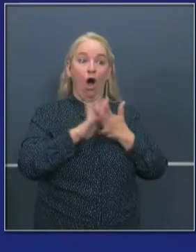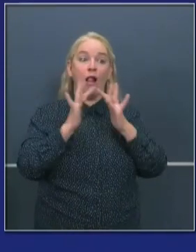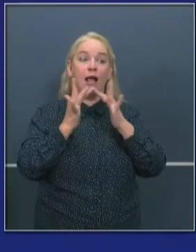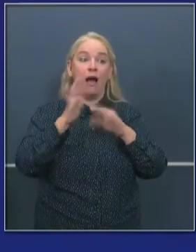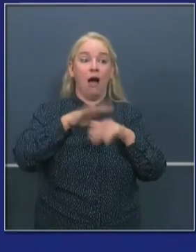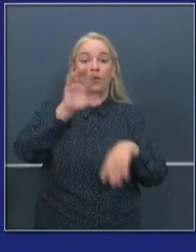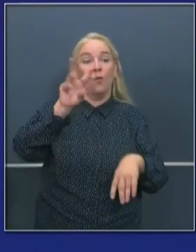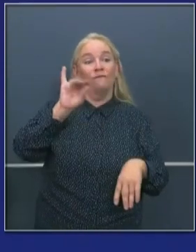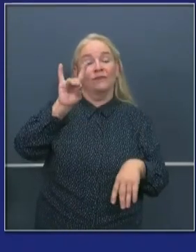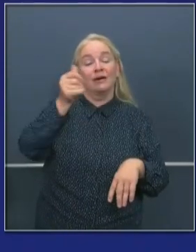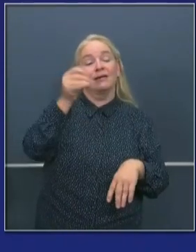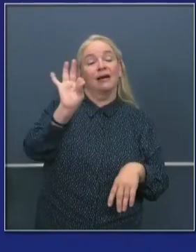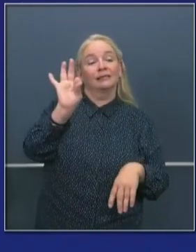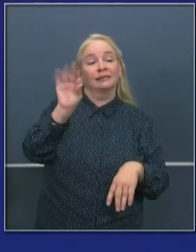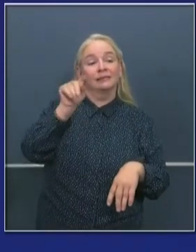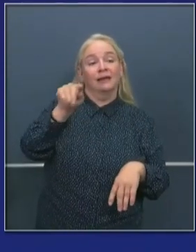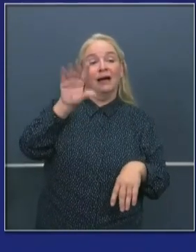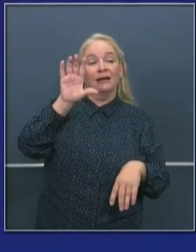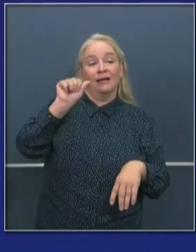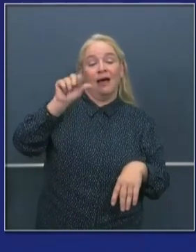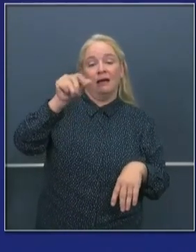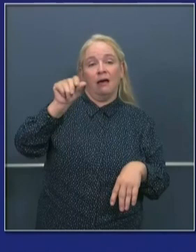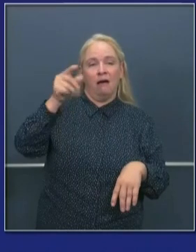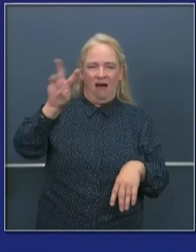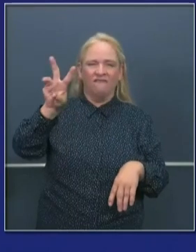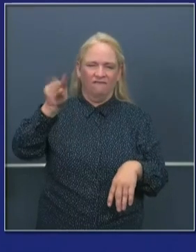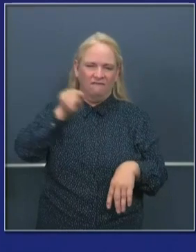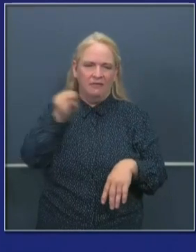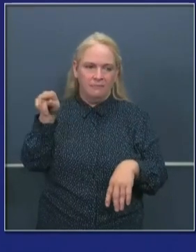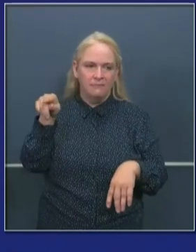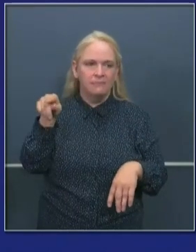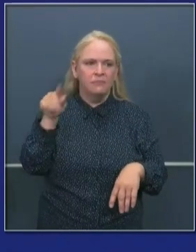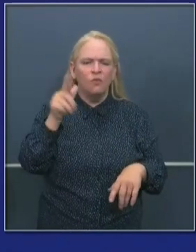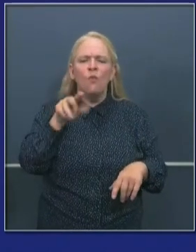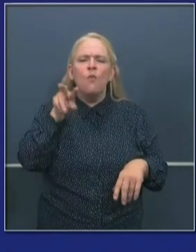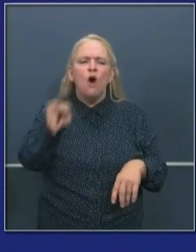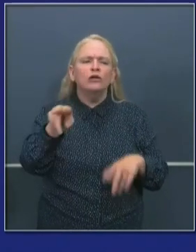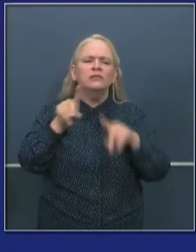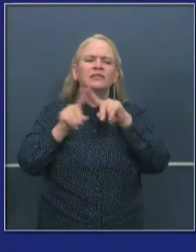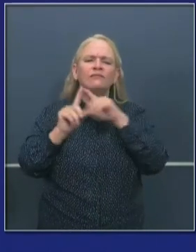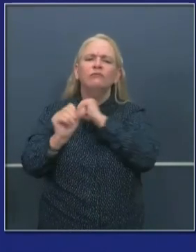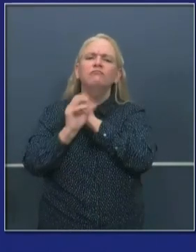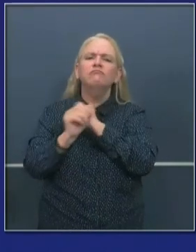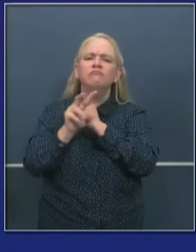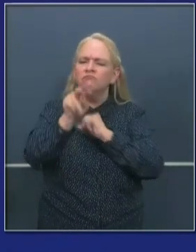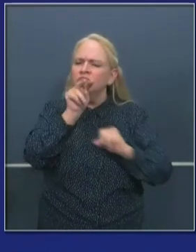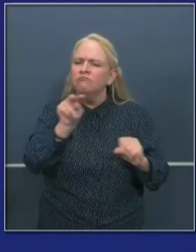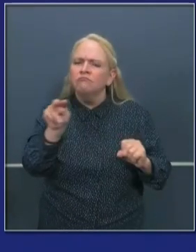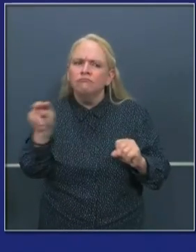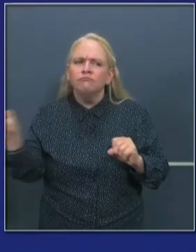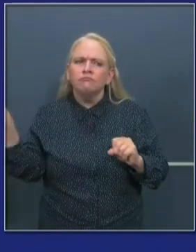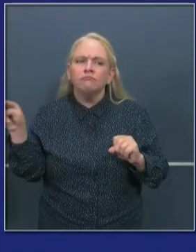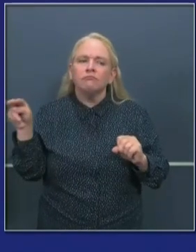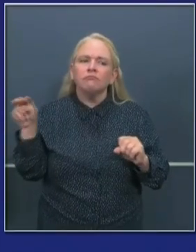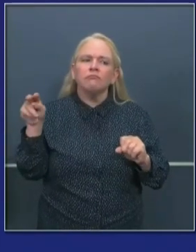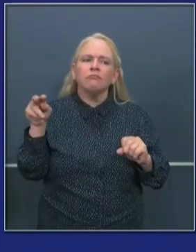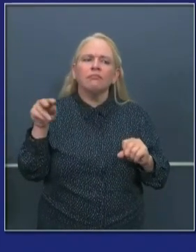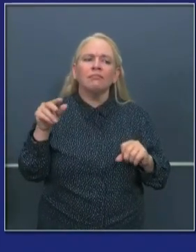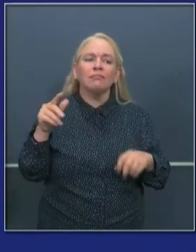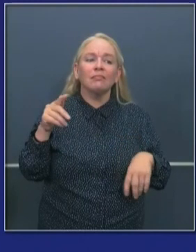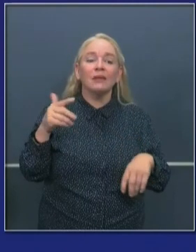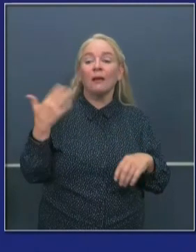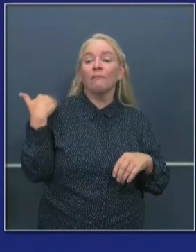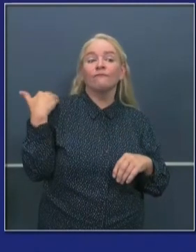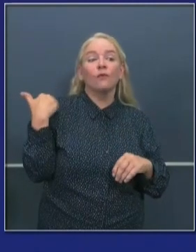covid19.ca.gov website, or just type in Larry David PSA. And of course, you can't be an ex-lieutenant governor and not